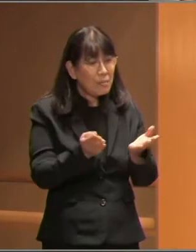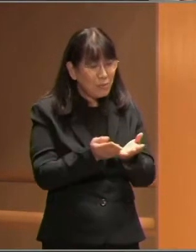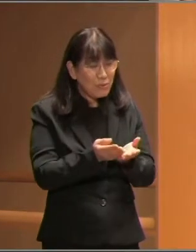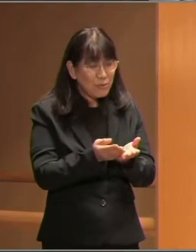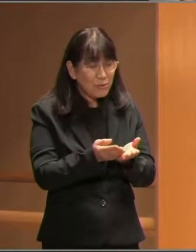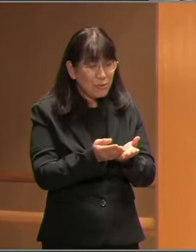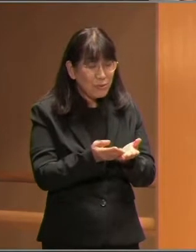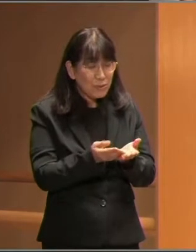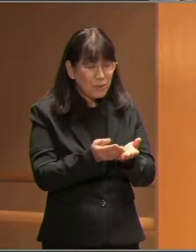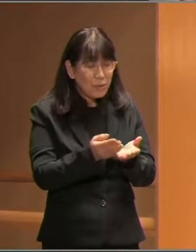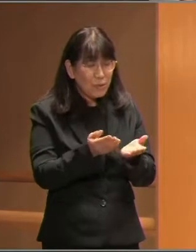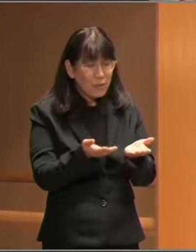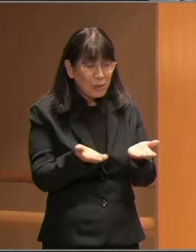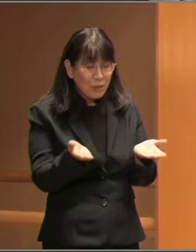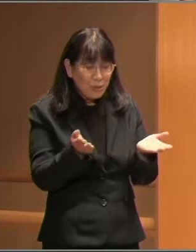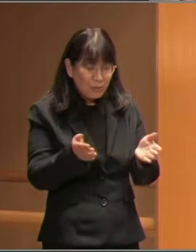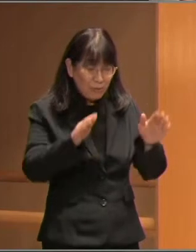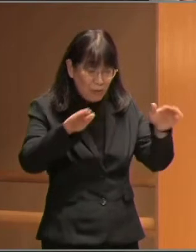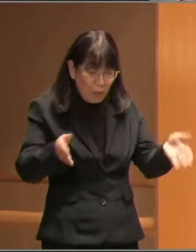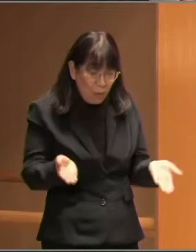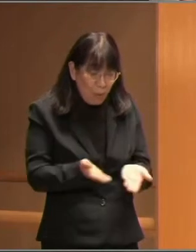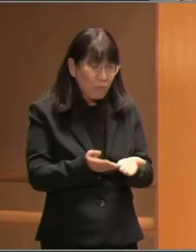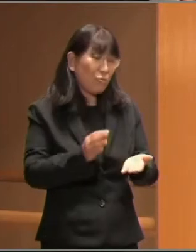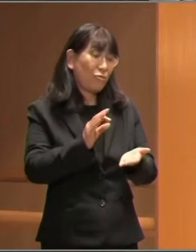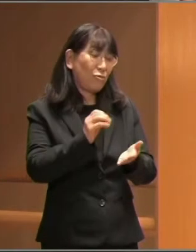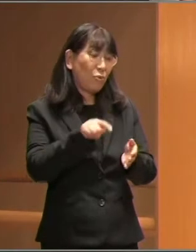Well, every material is from cardboard.